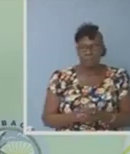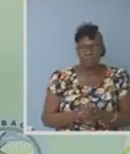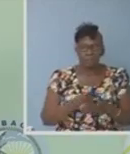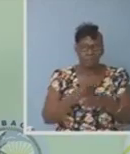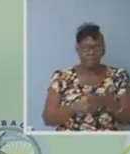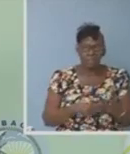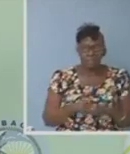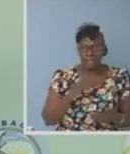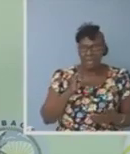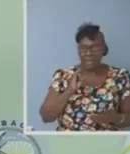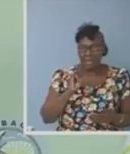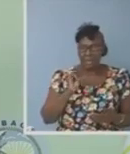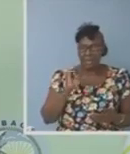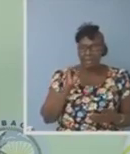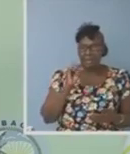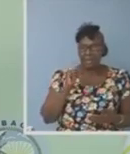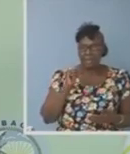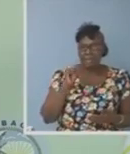some critical